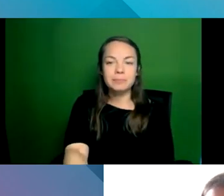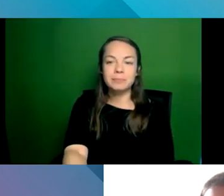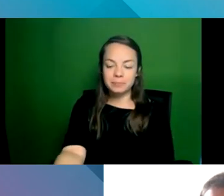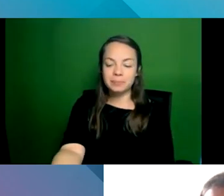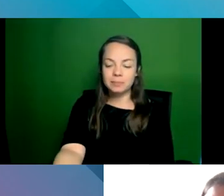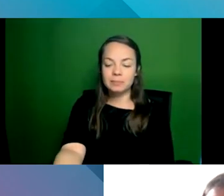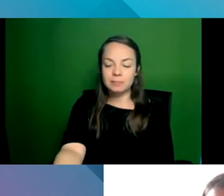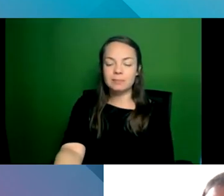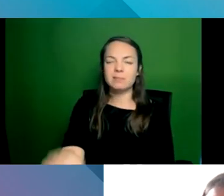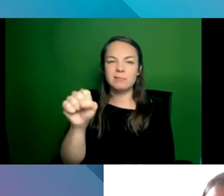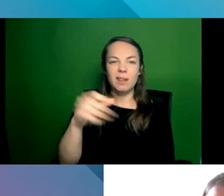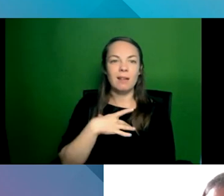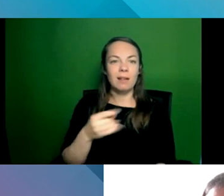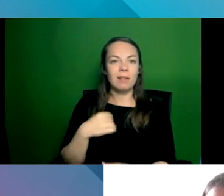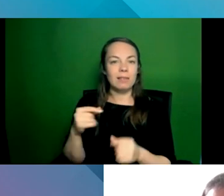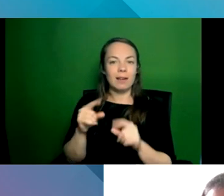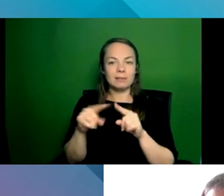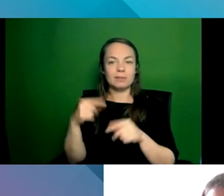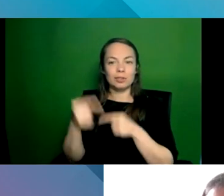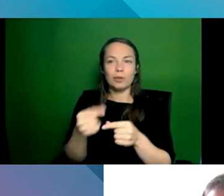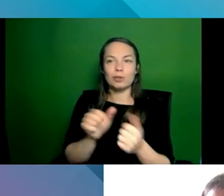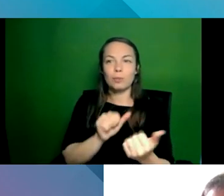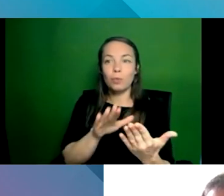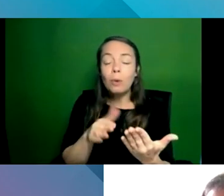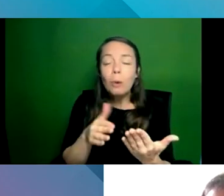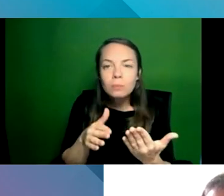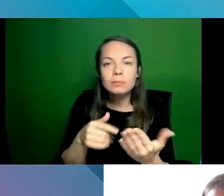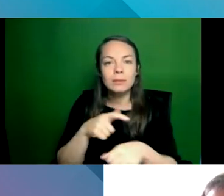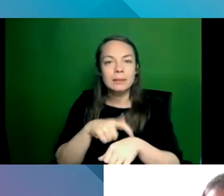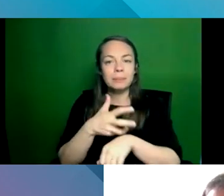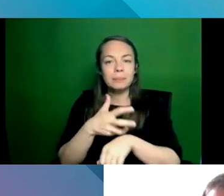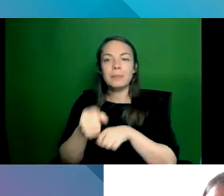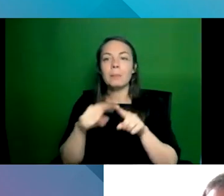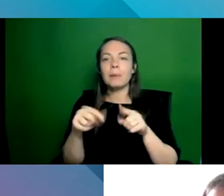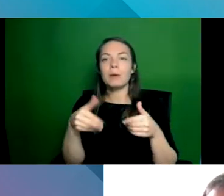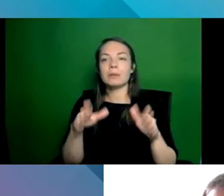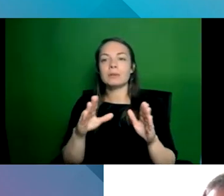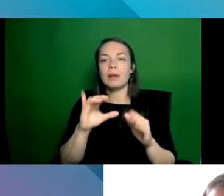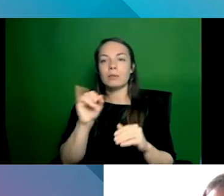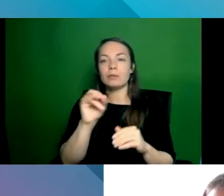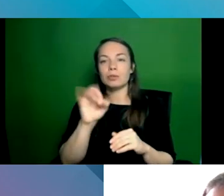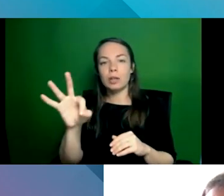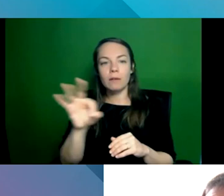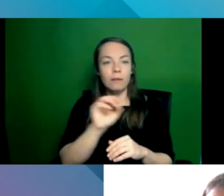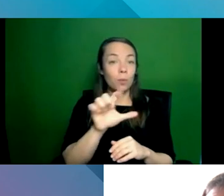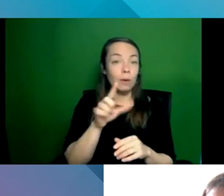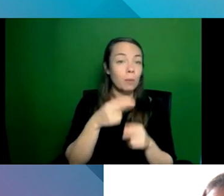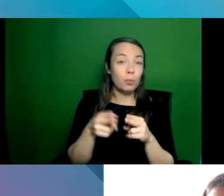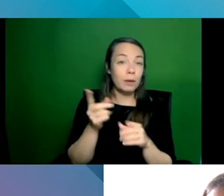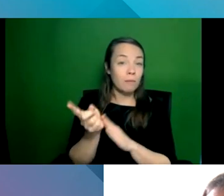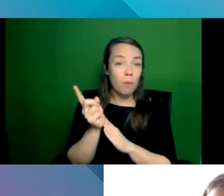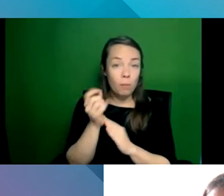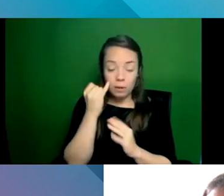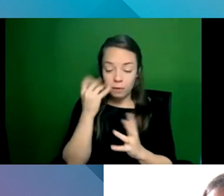intergenerational approach. We are unfortunately out of time, but I did want to give Jeff and Will at least a brief moment if you want to add